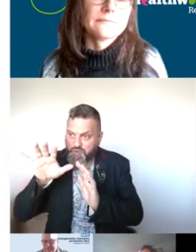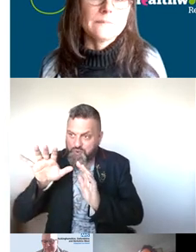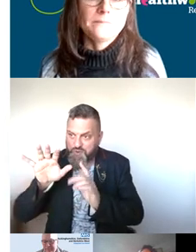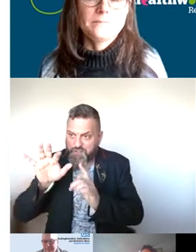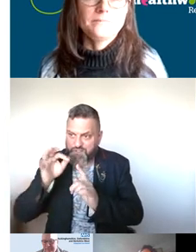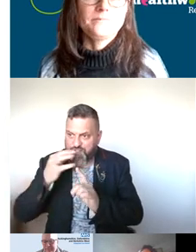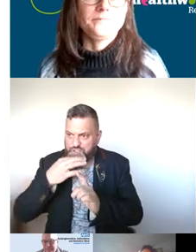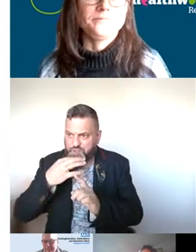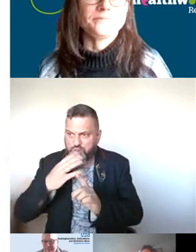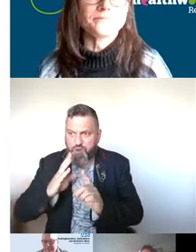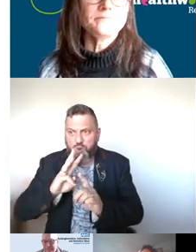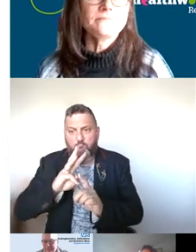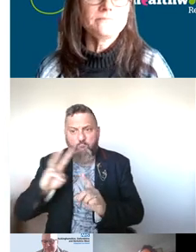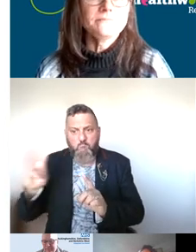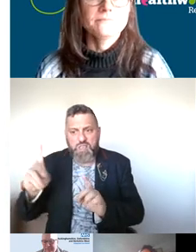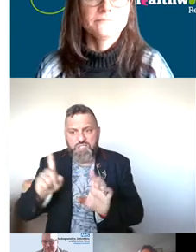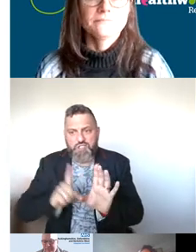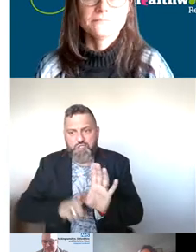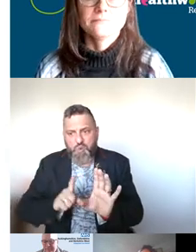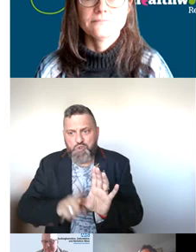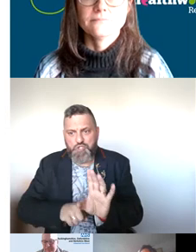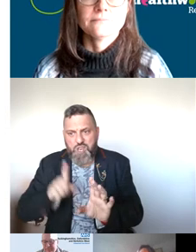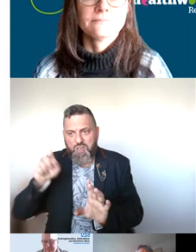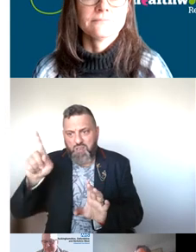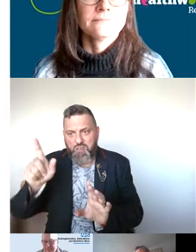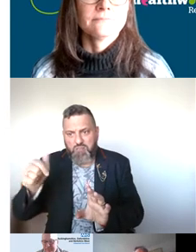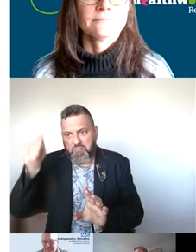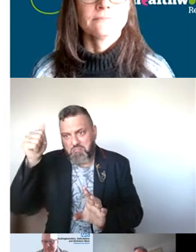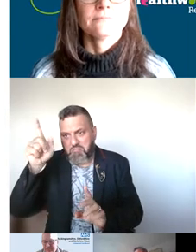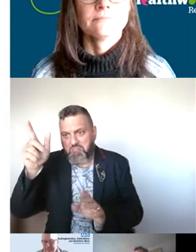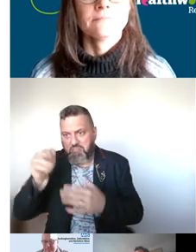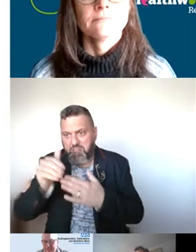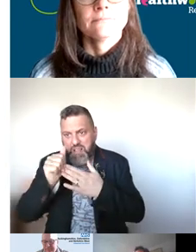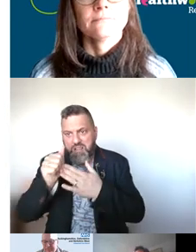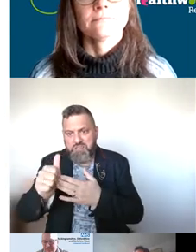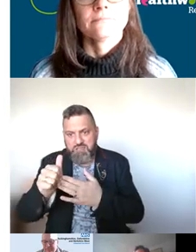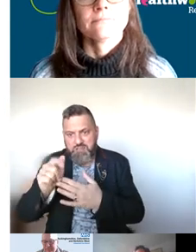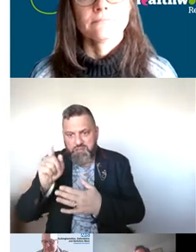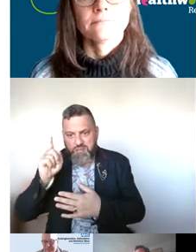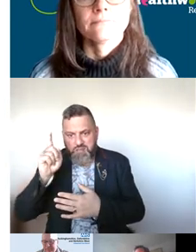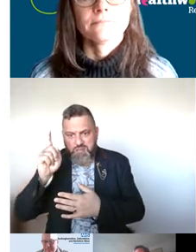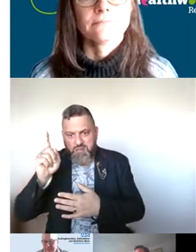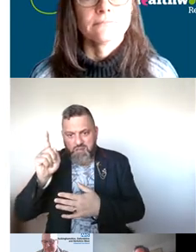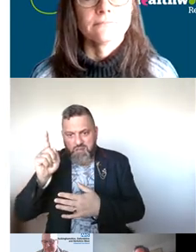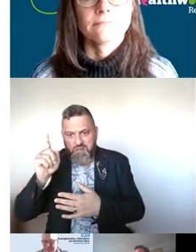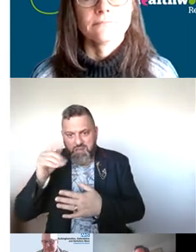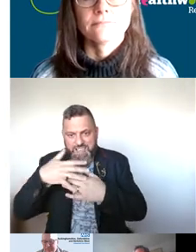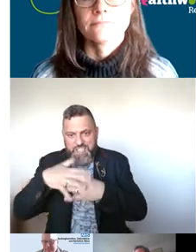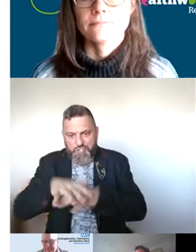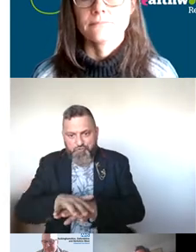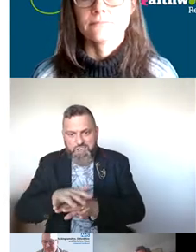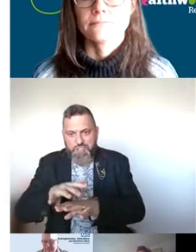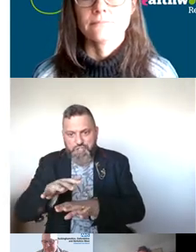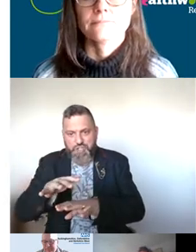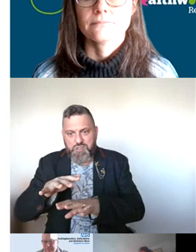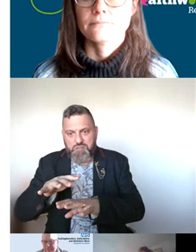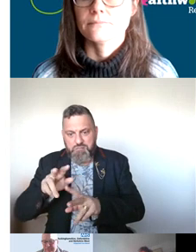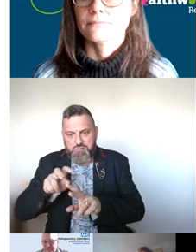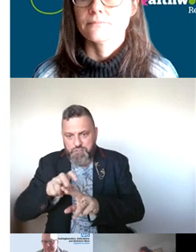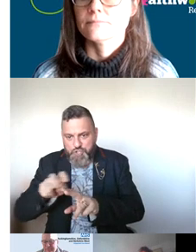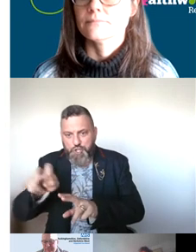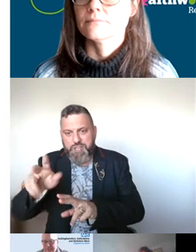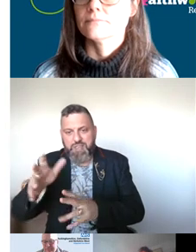West Yorkshire is often named as a sort of leading exemplar in terms of the sort of integration journey and how far they've gone in